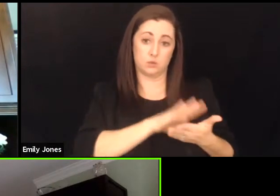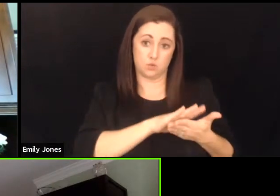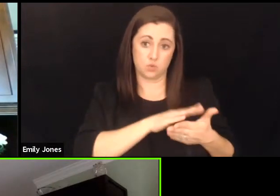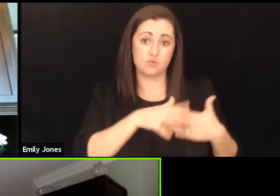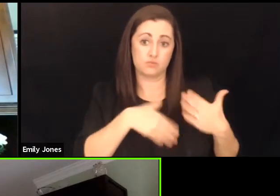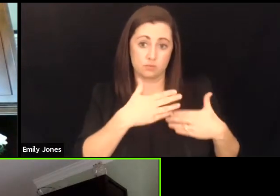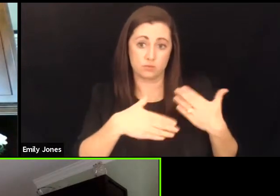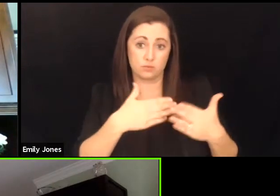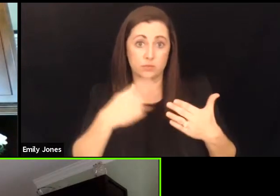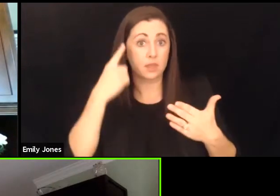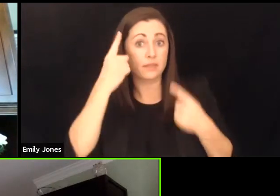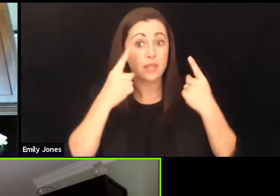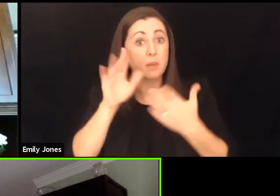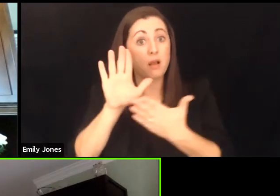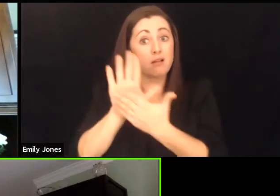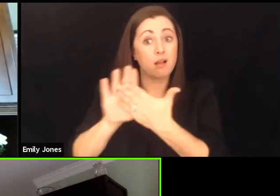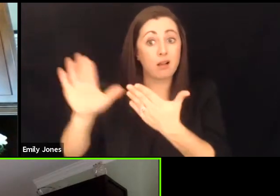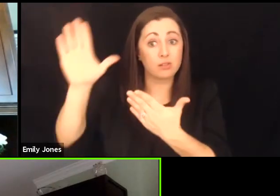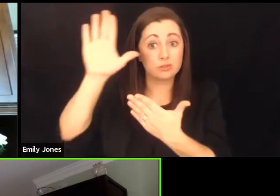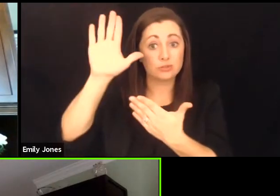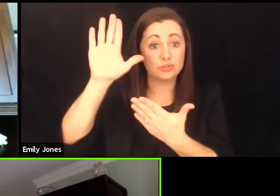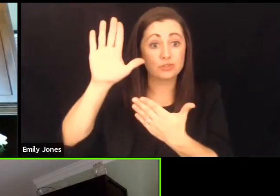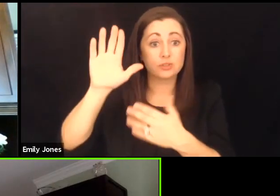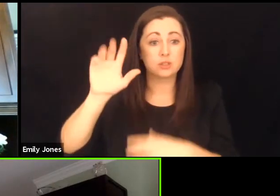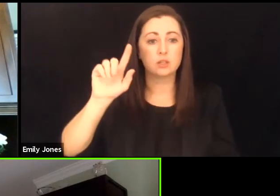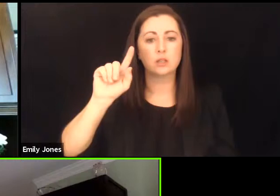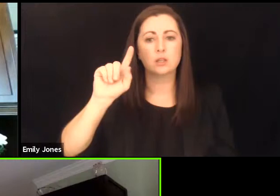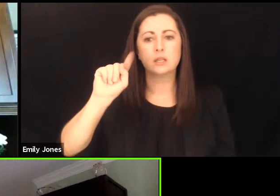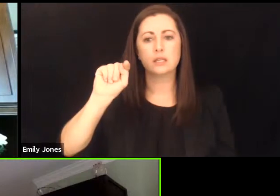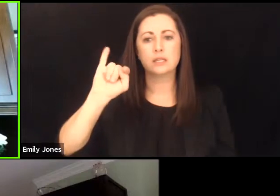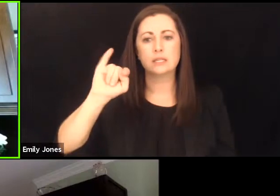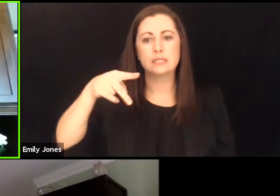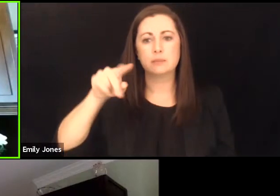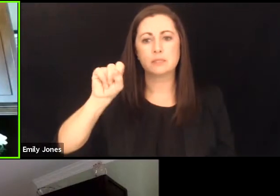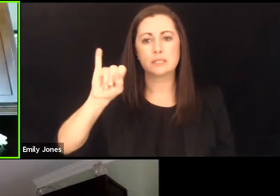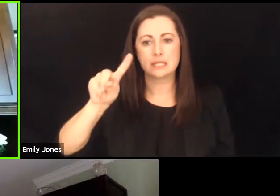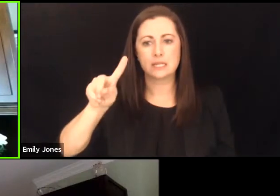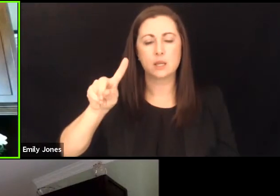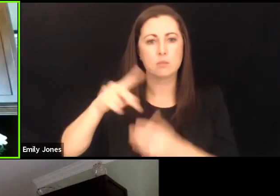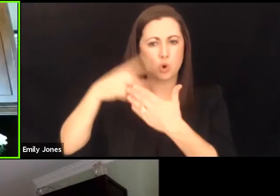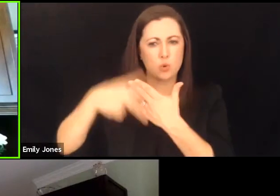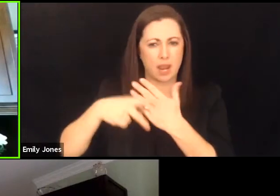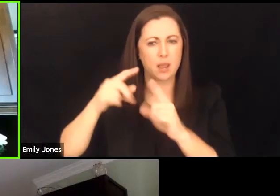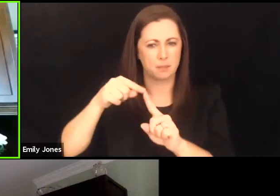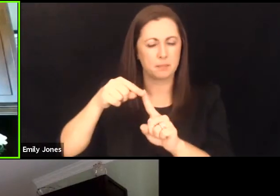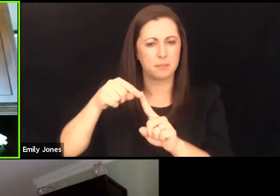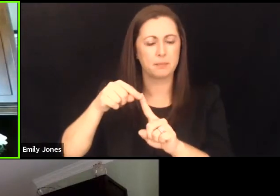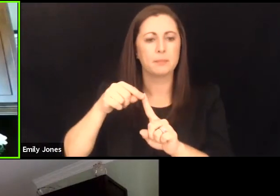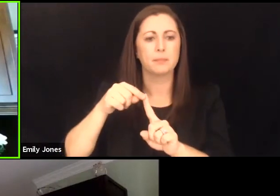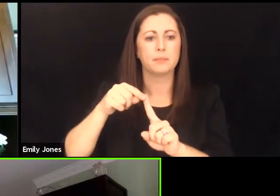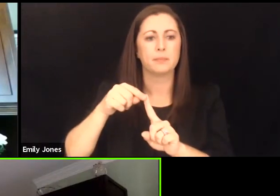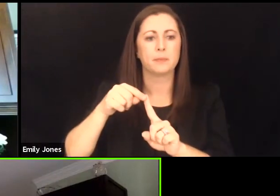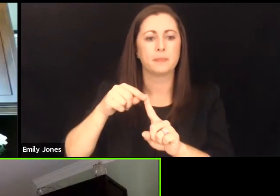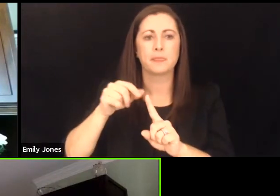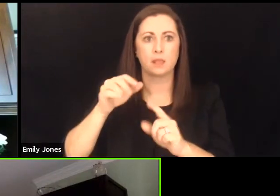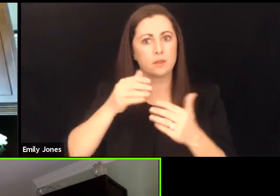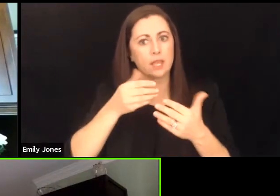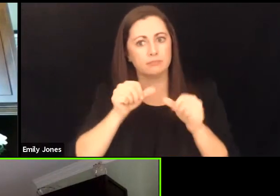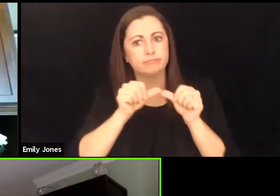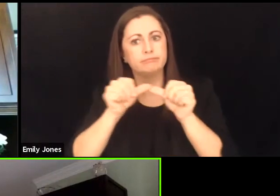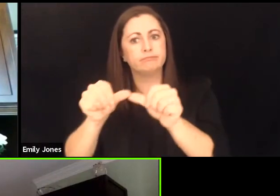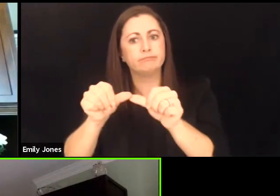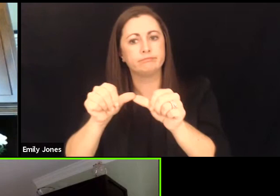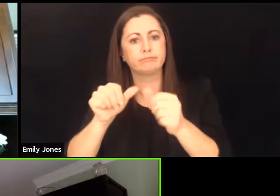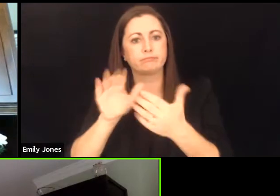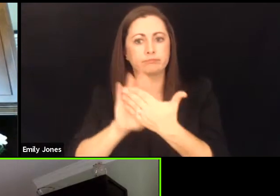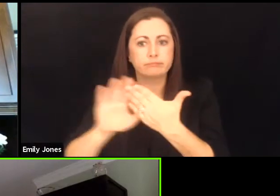education, like through the TIPSED program, in that. So it's not just learning a craft